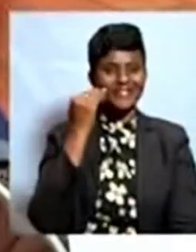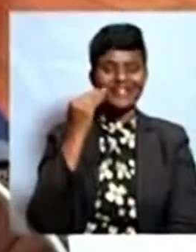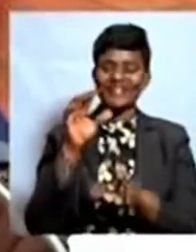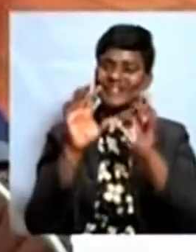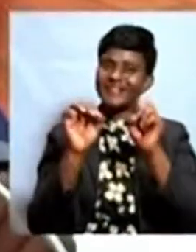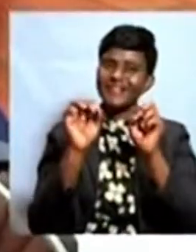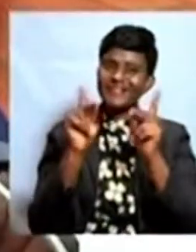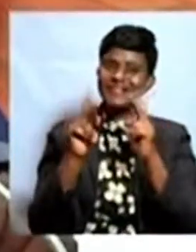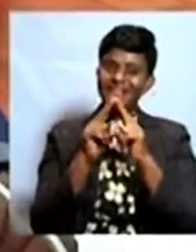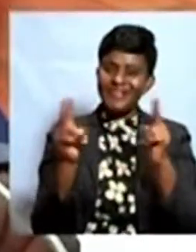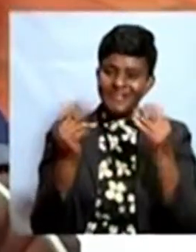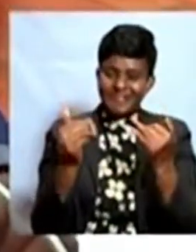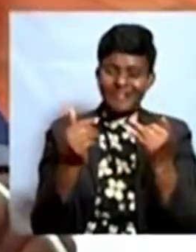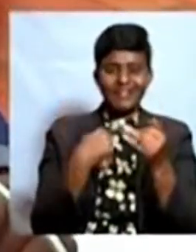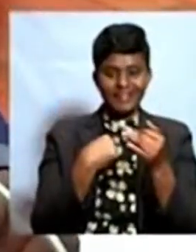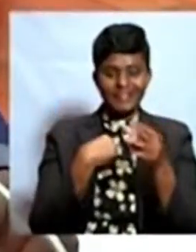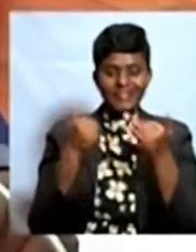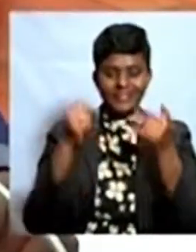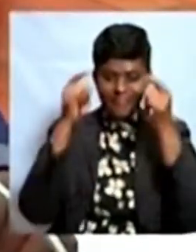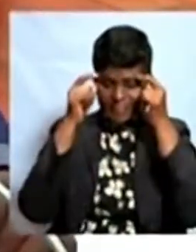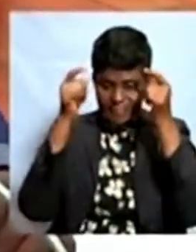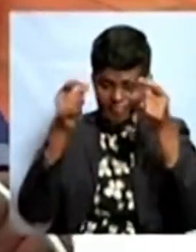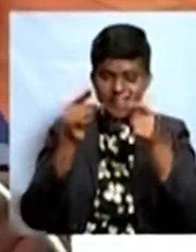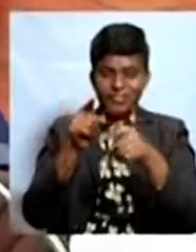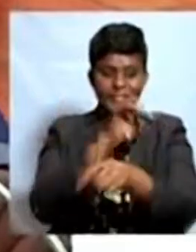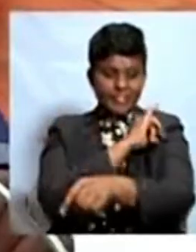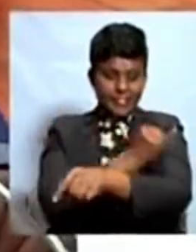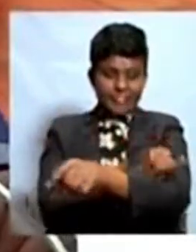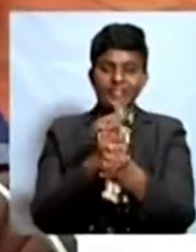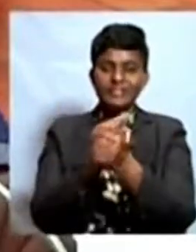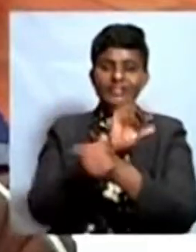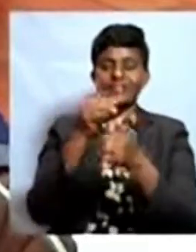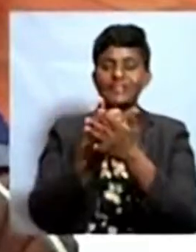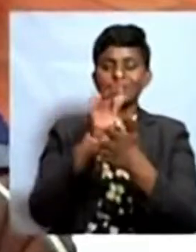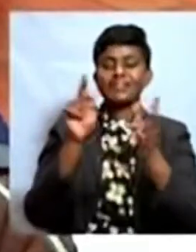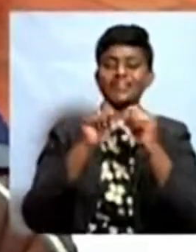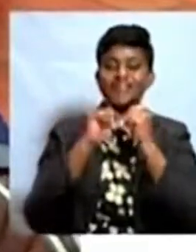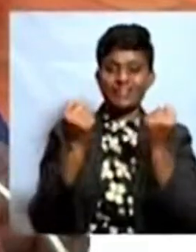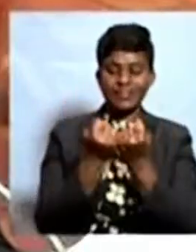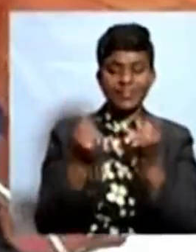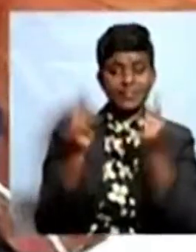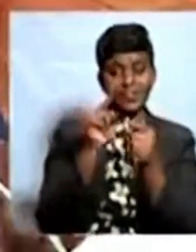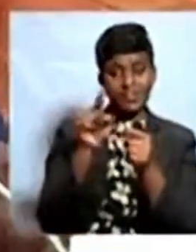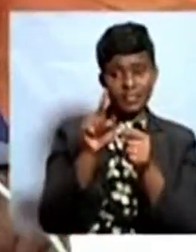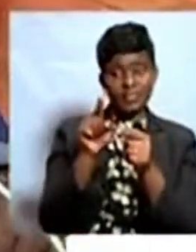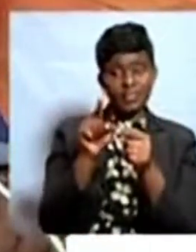Okay, so allow me to confer immunity upon you and your entire team. Whenever you